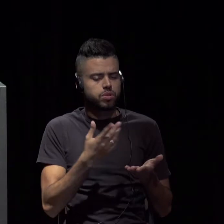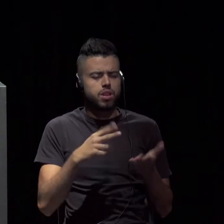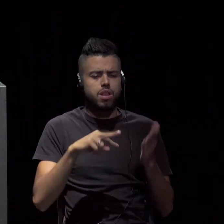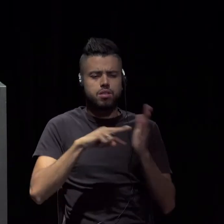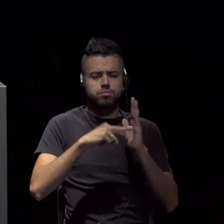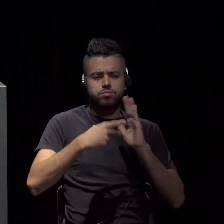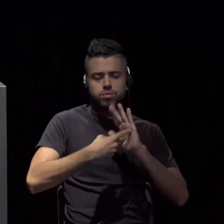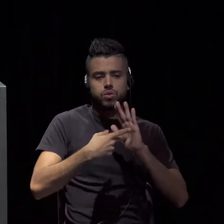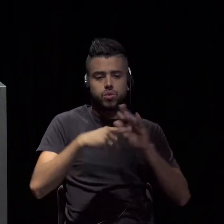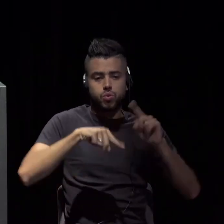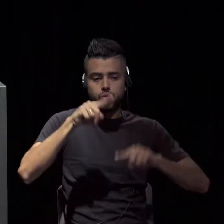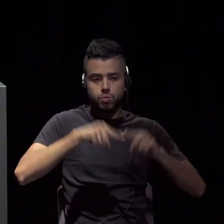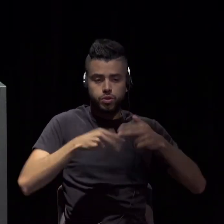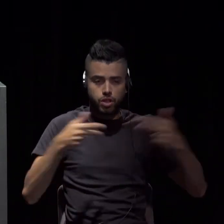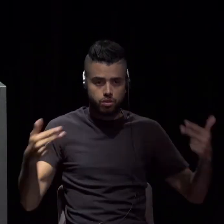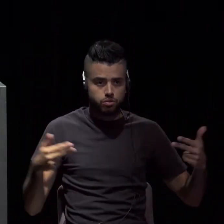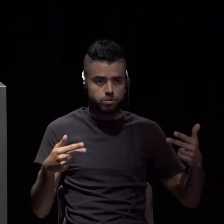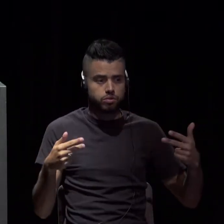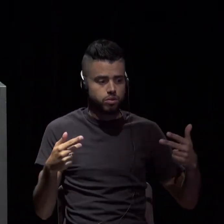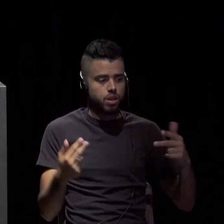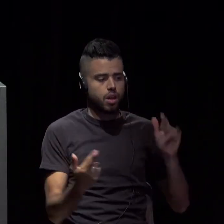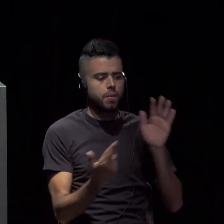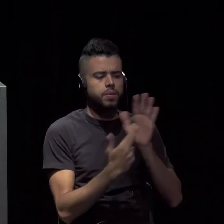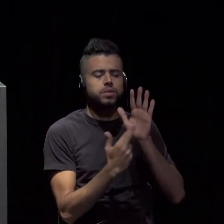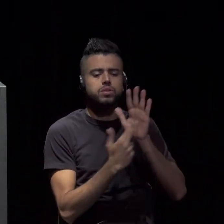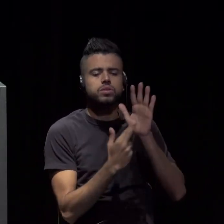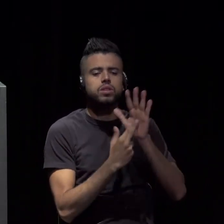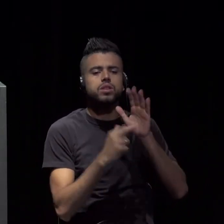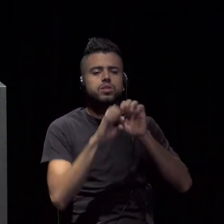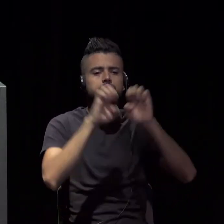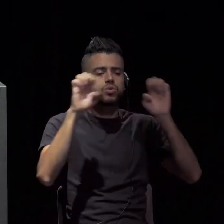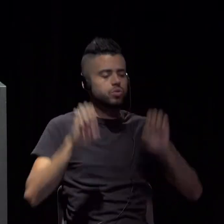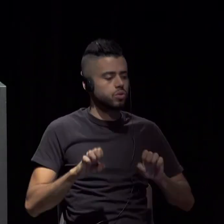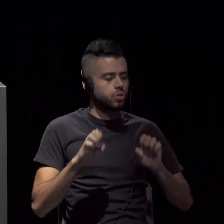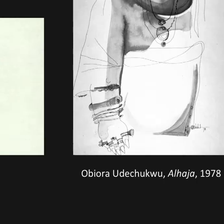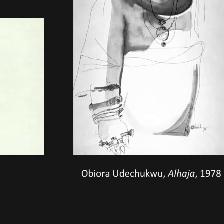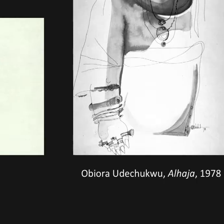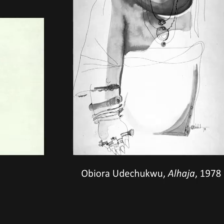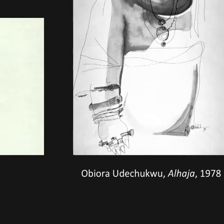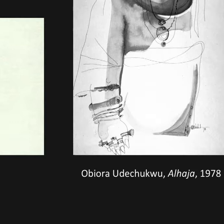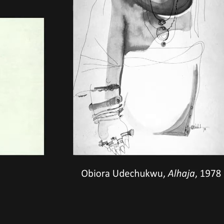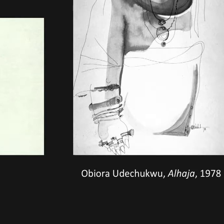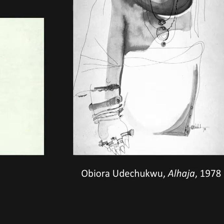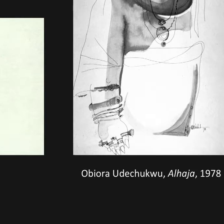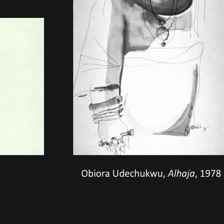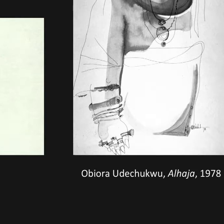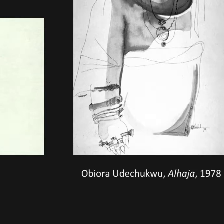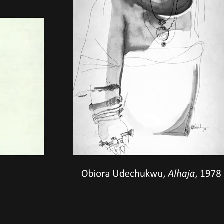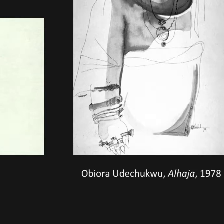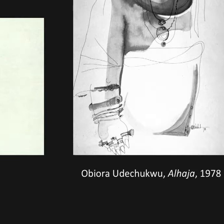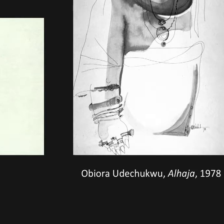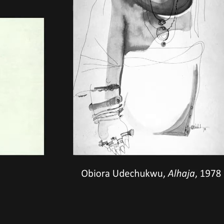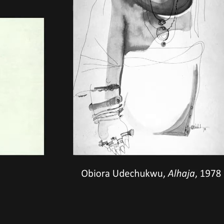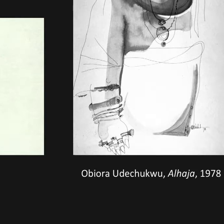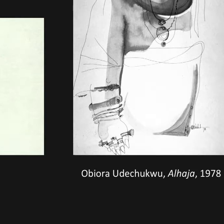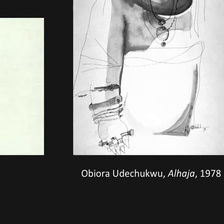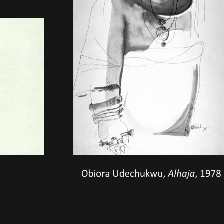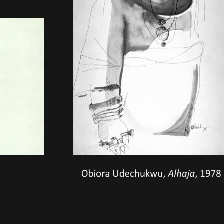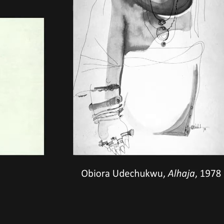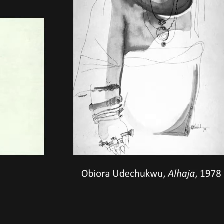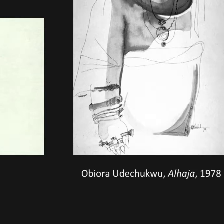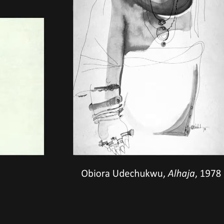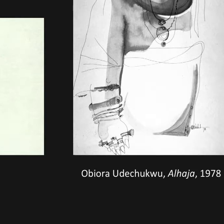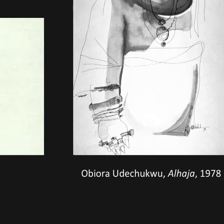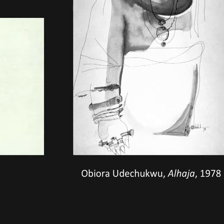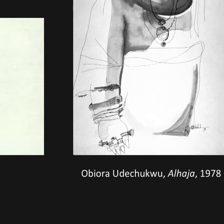the medium. Working in clay was his own way of identifying with the history and culture of his own Ewe